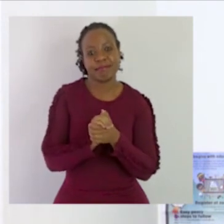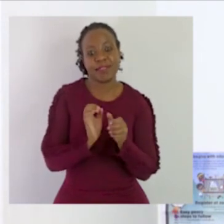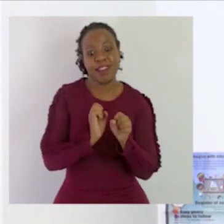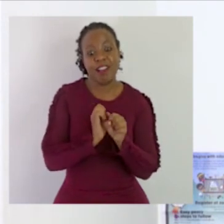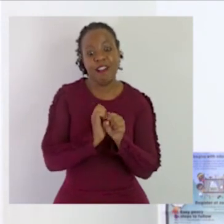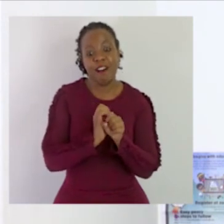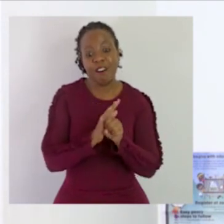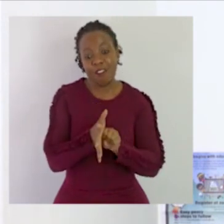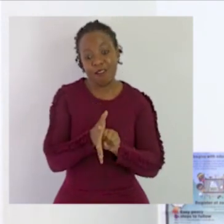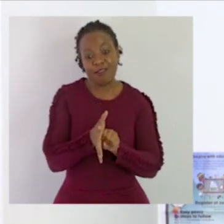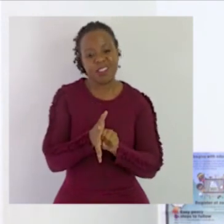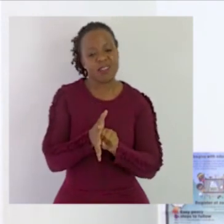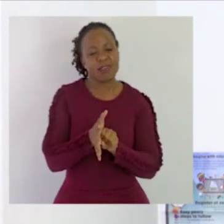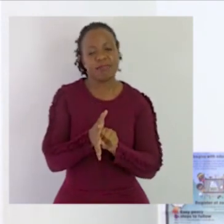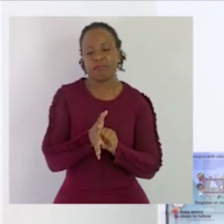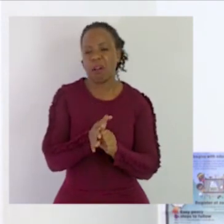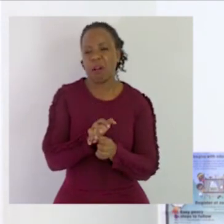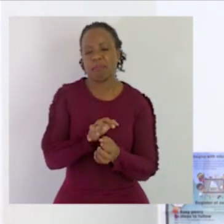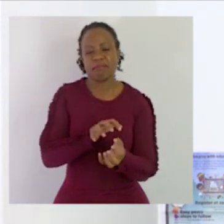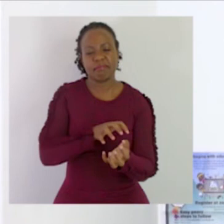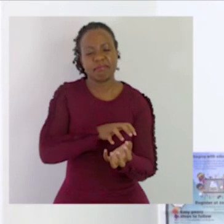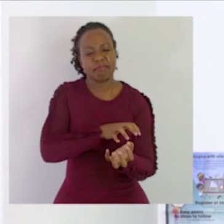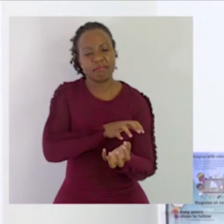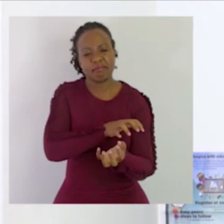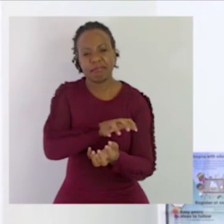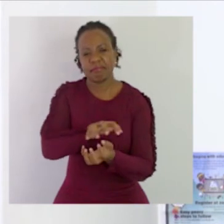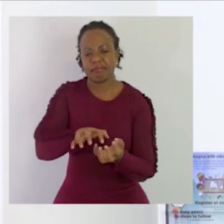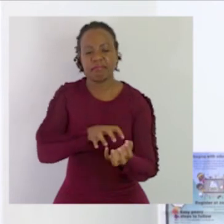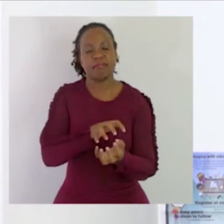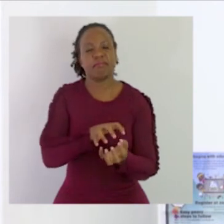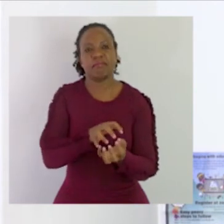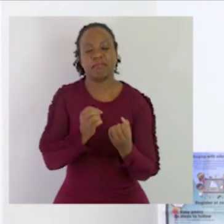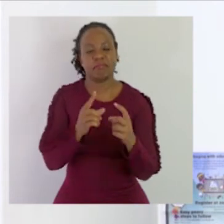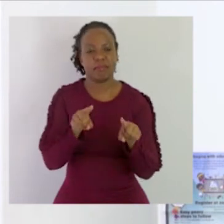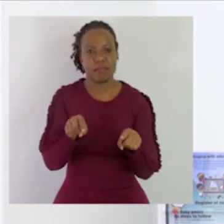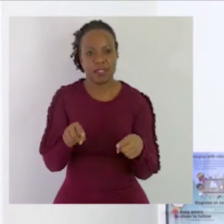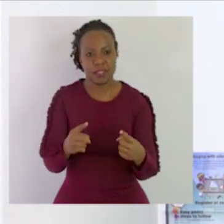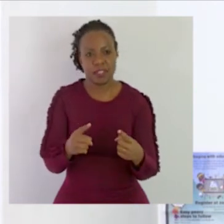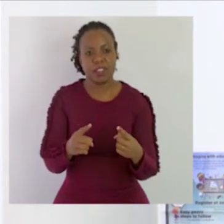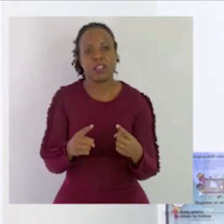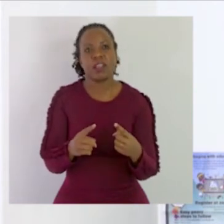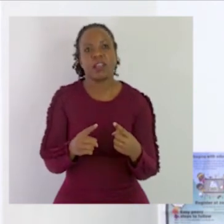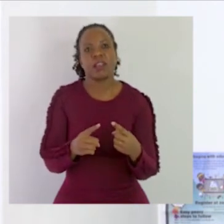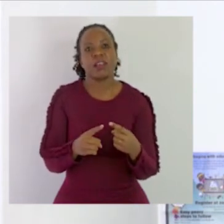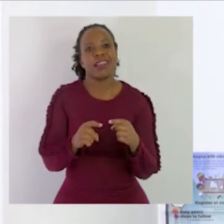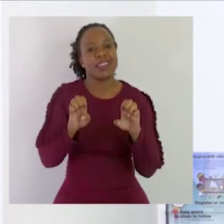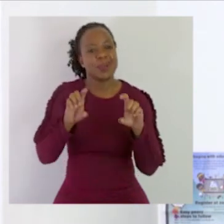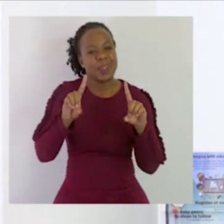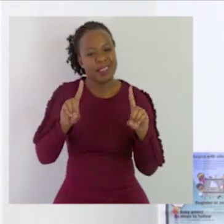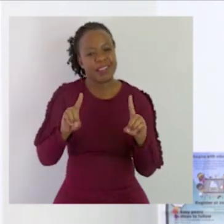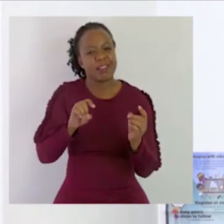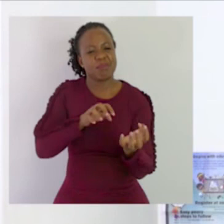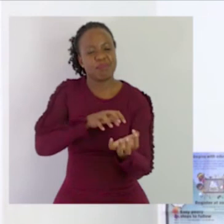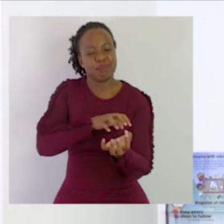COVID-19 has disturbed a lot of things, including our coming to school, but nevertheless,